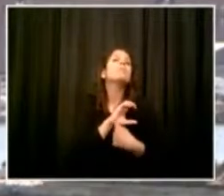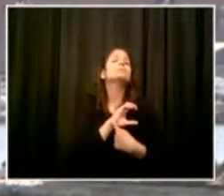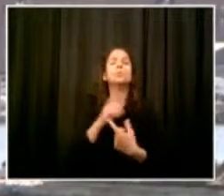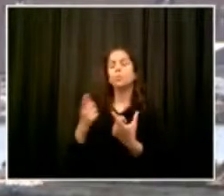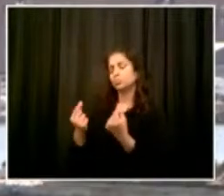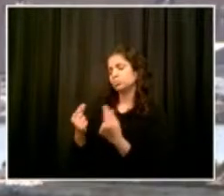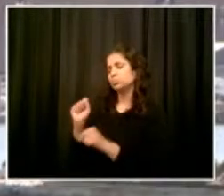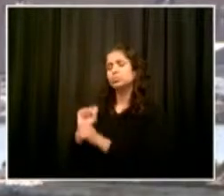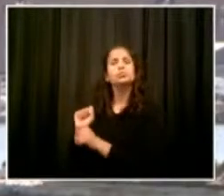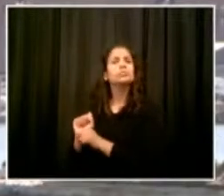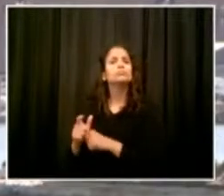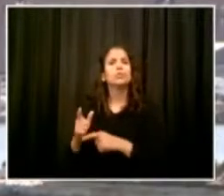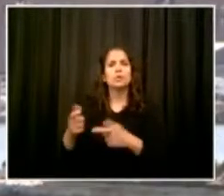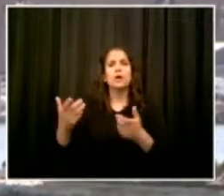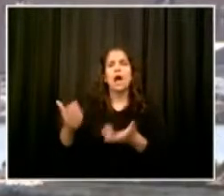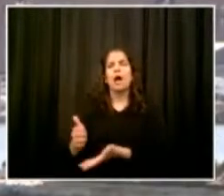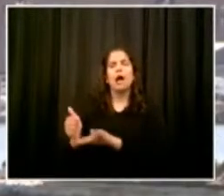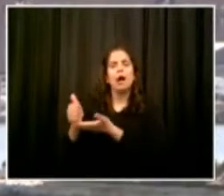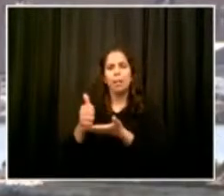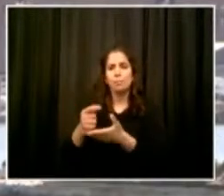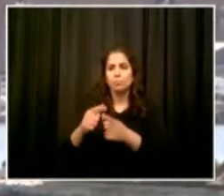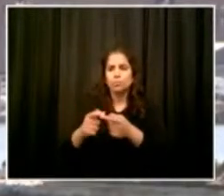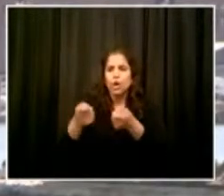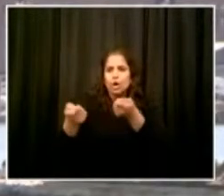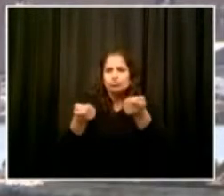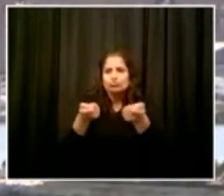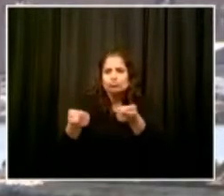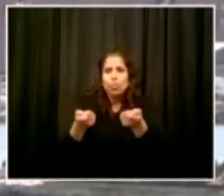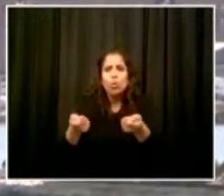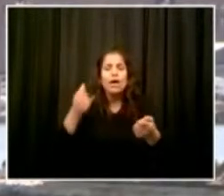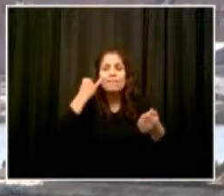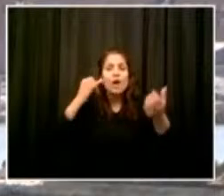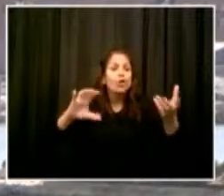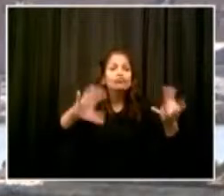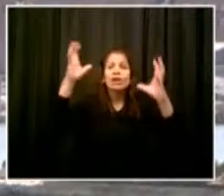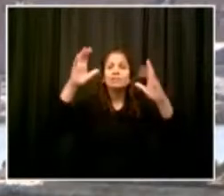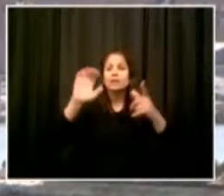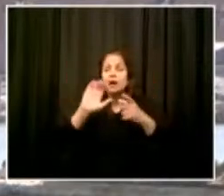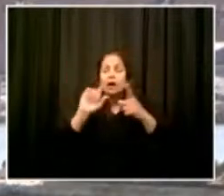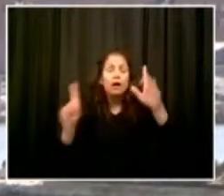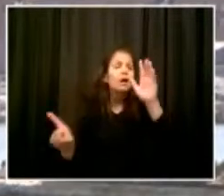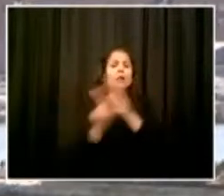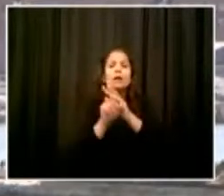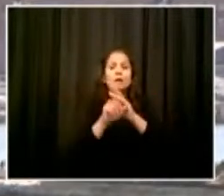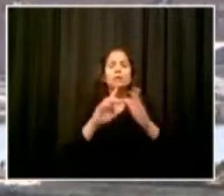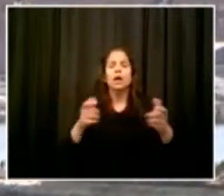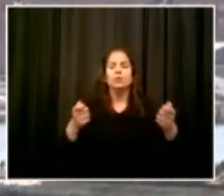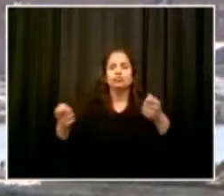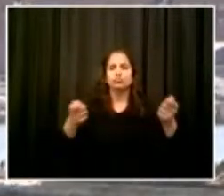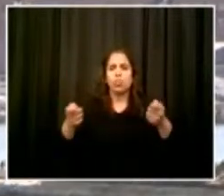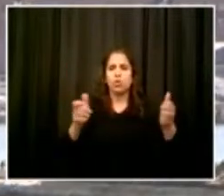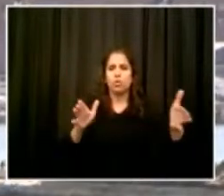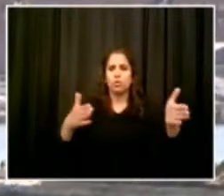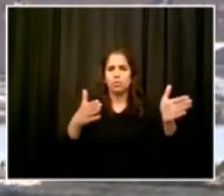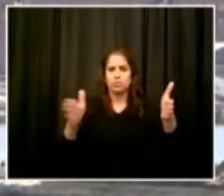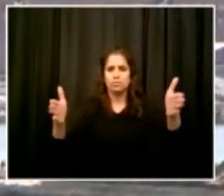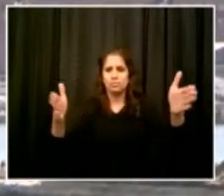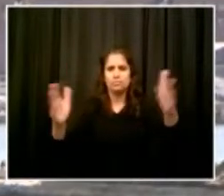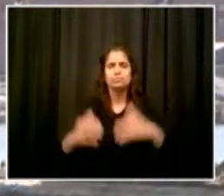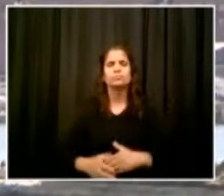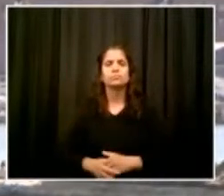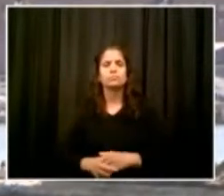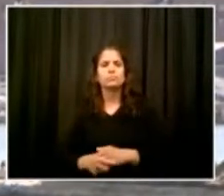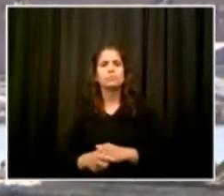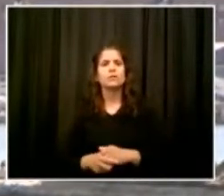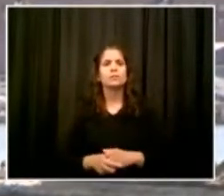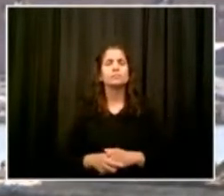without horrible damage to property. There's things we were trying to accomplish here, and very imperfectly, they still got